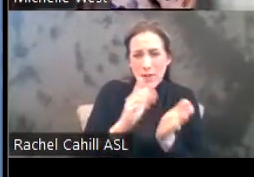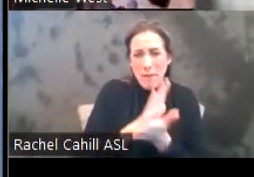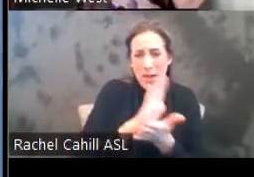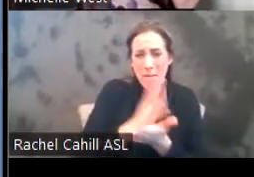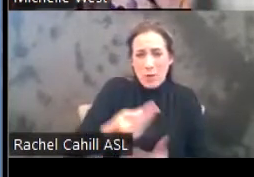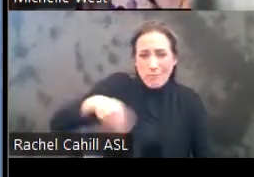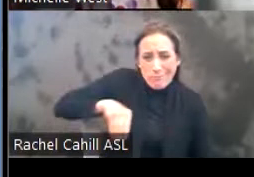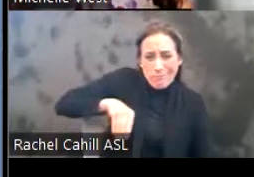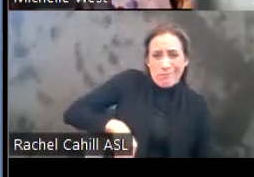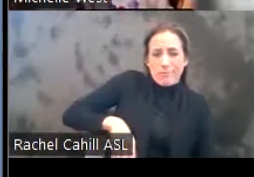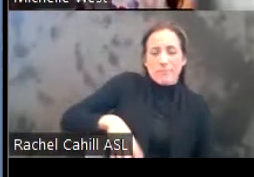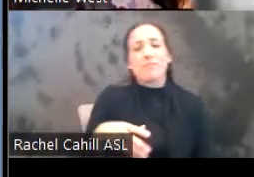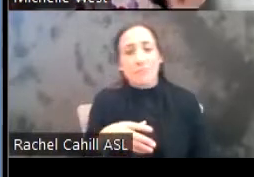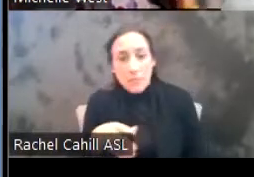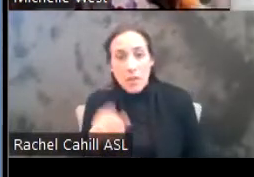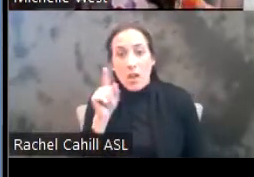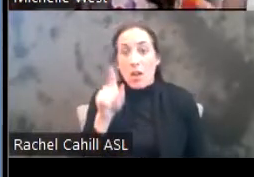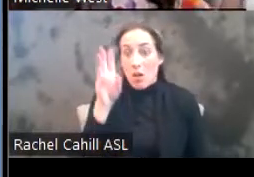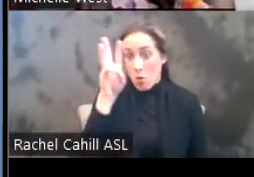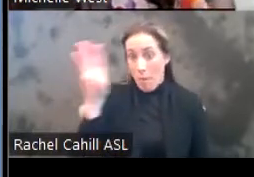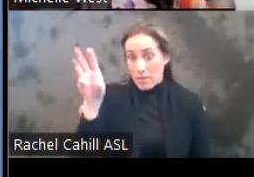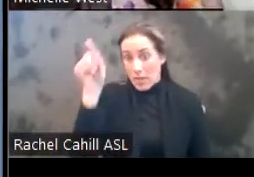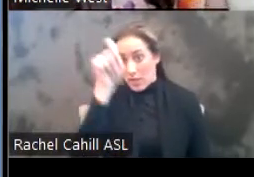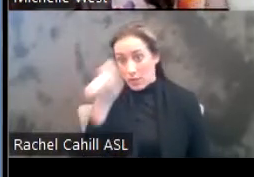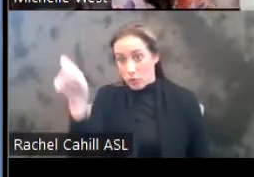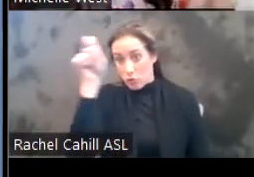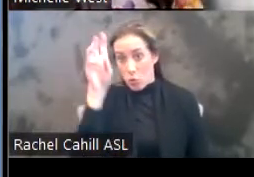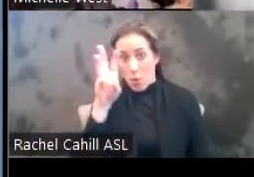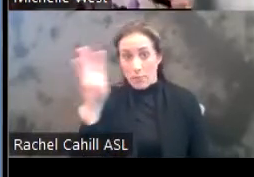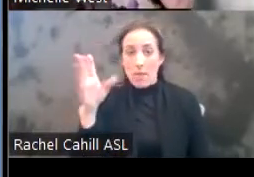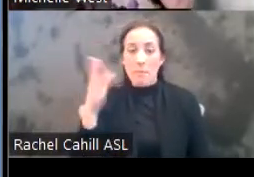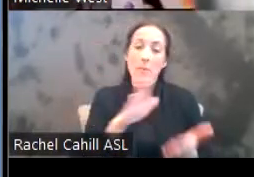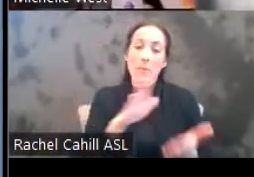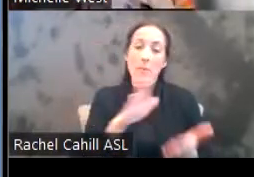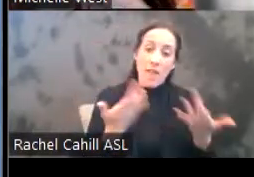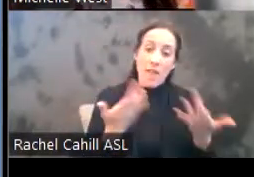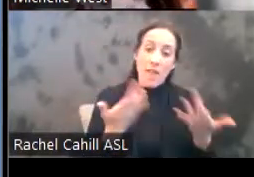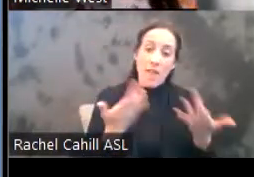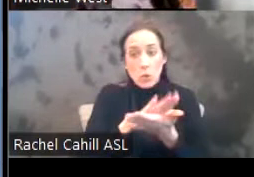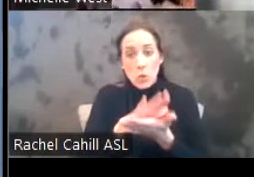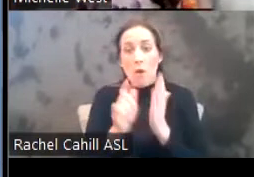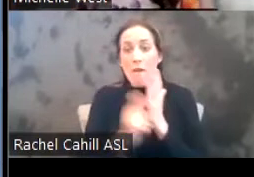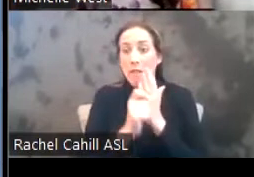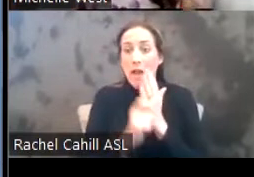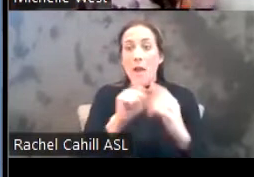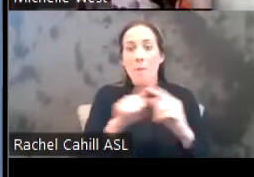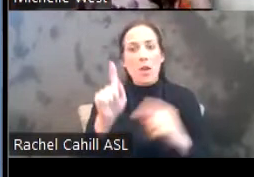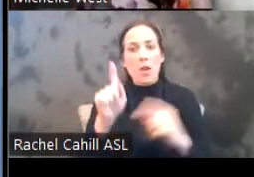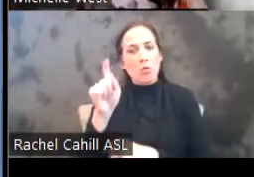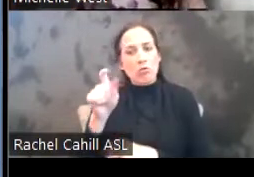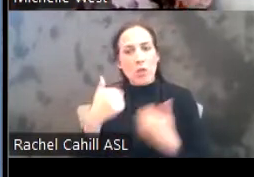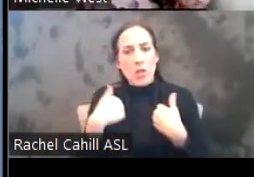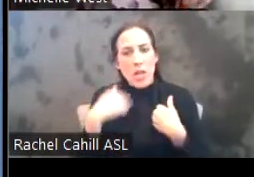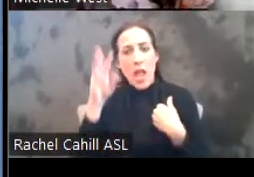Website, you're going to want to put, you have that ad at the school, you have this event, you have a flyer, but you're going to want a web page, a landing page, so that on